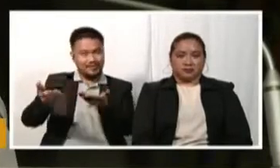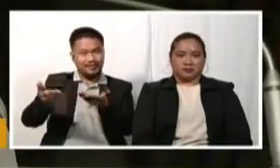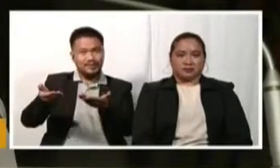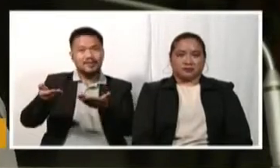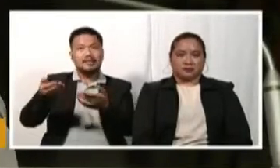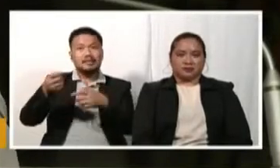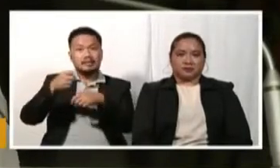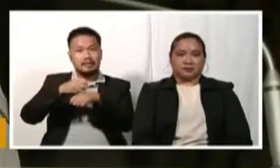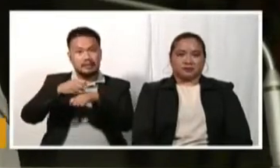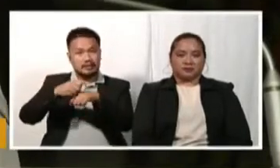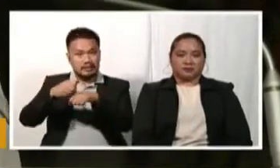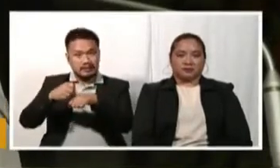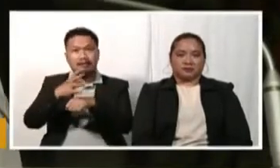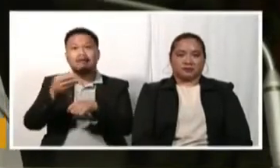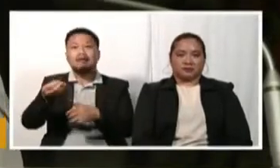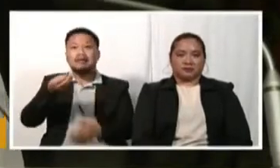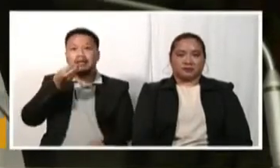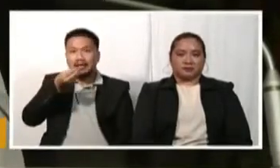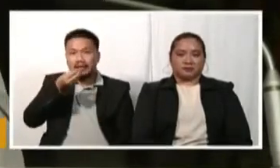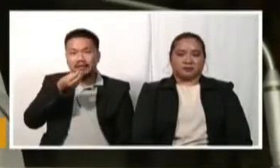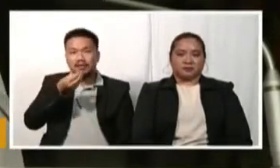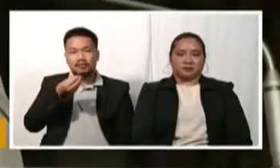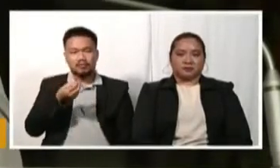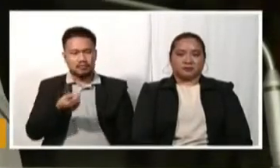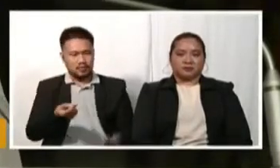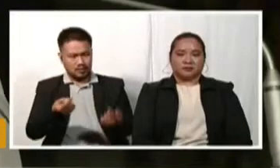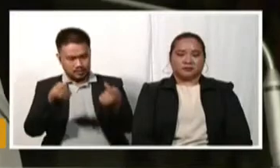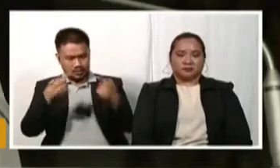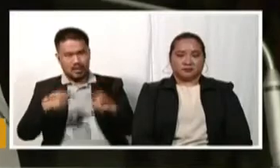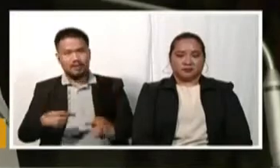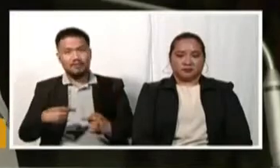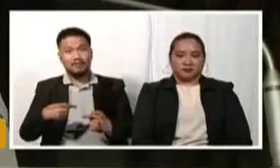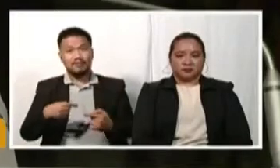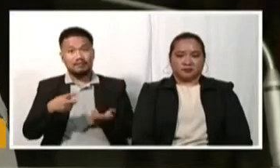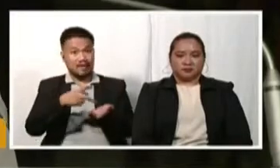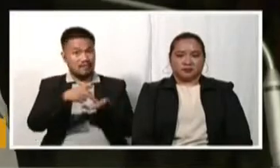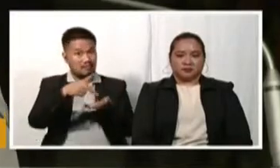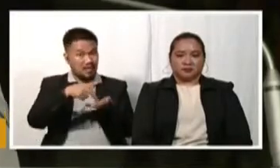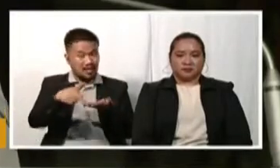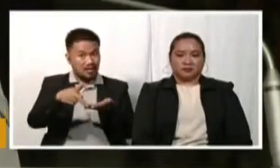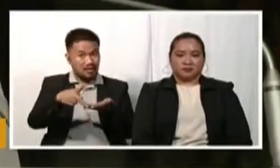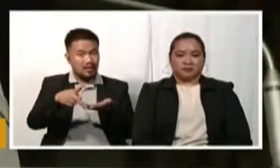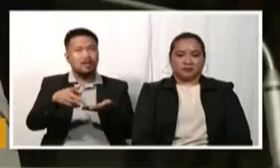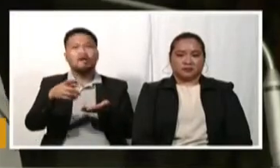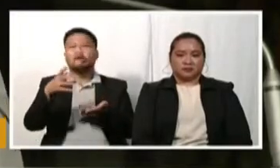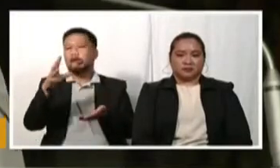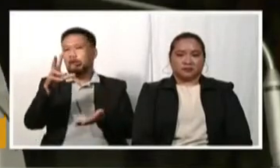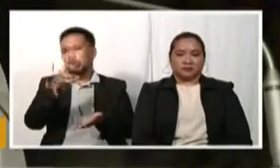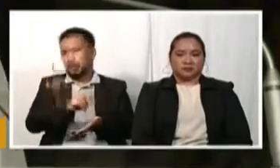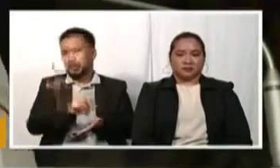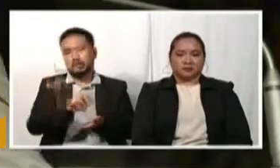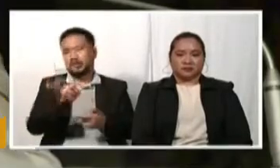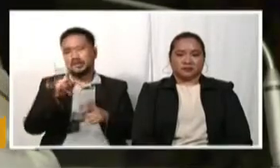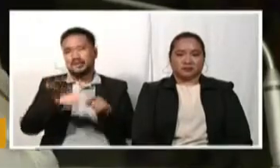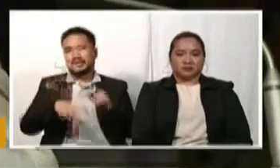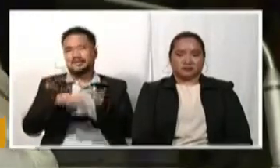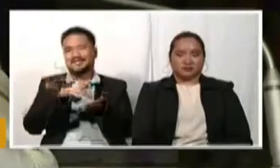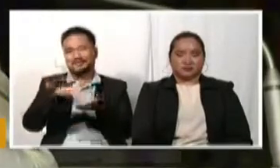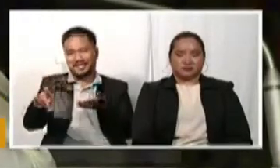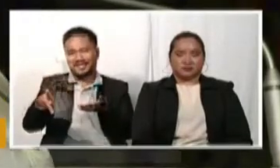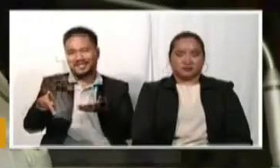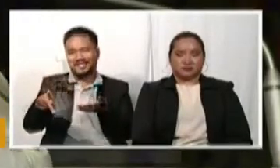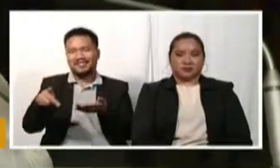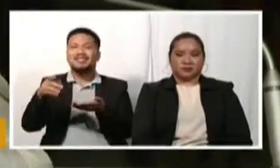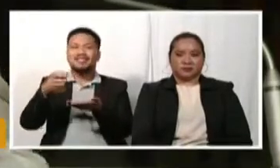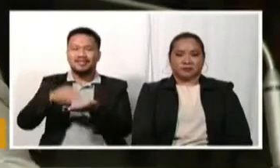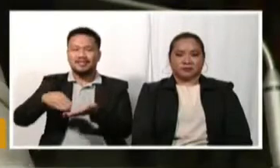eat. Come without paying and without cost. Drink wine and milk.